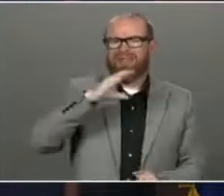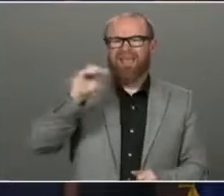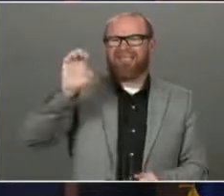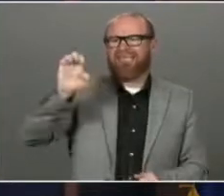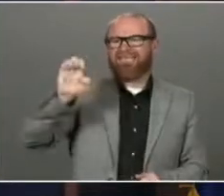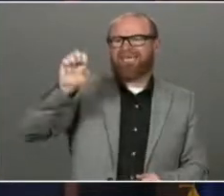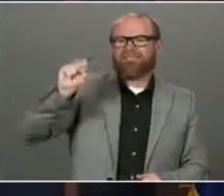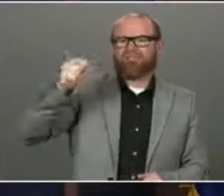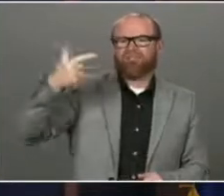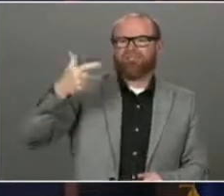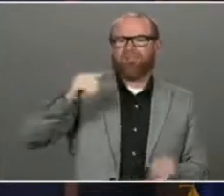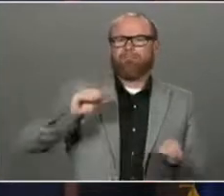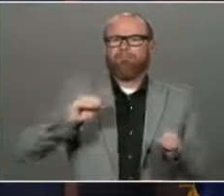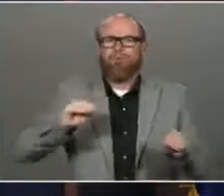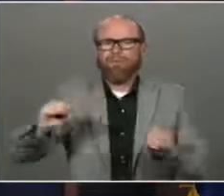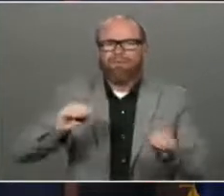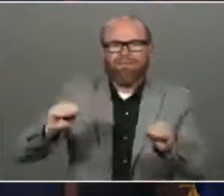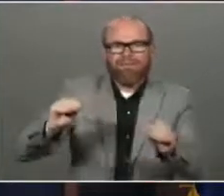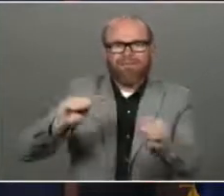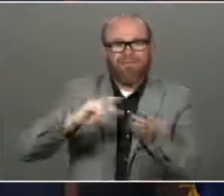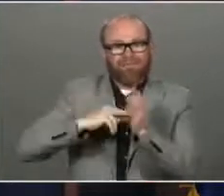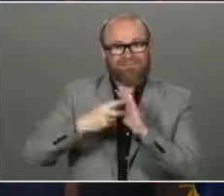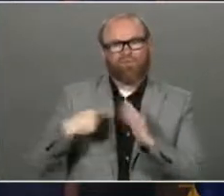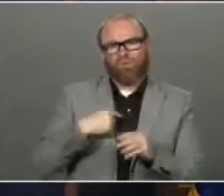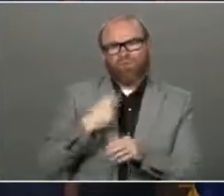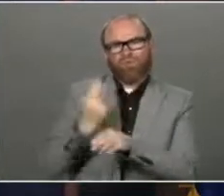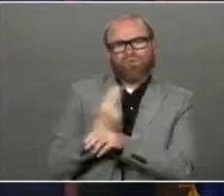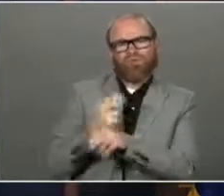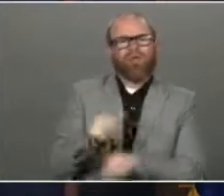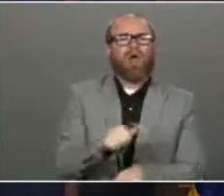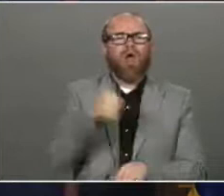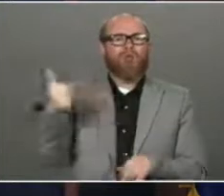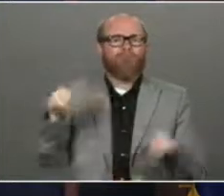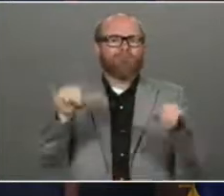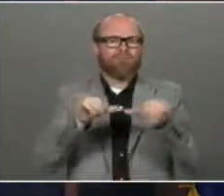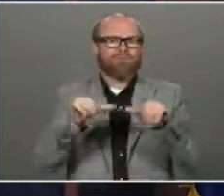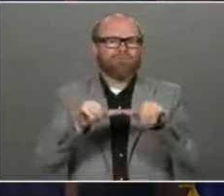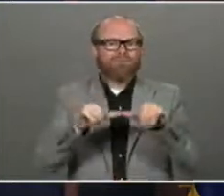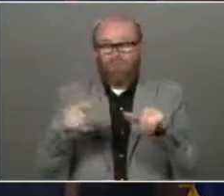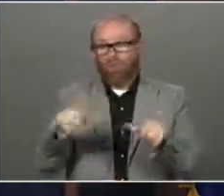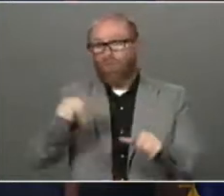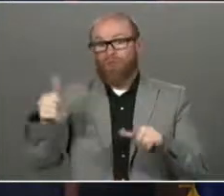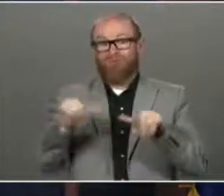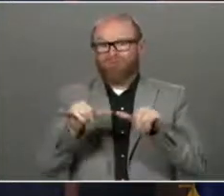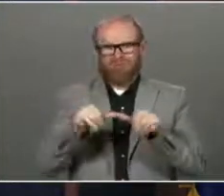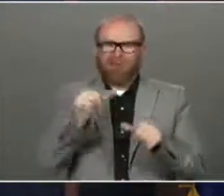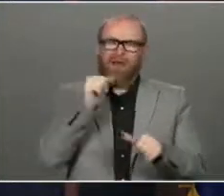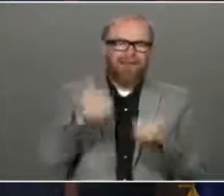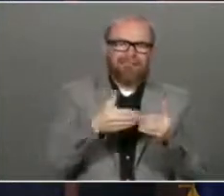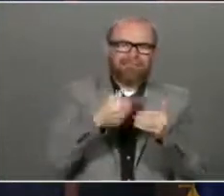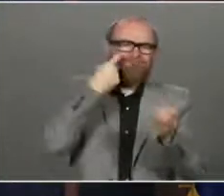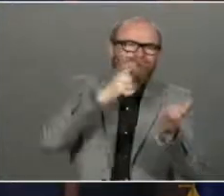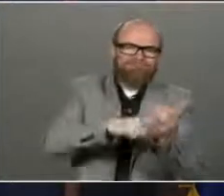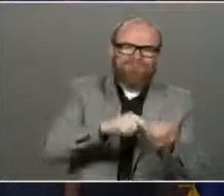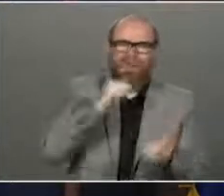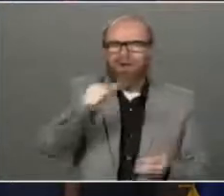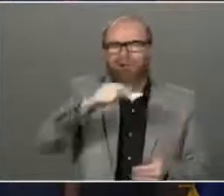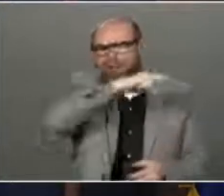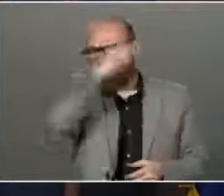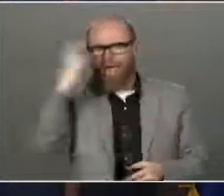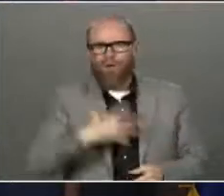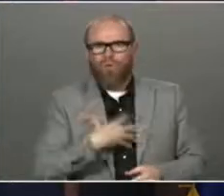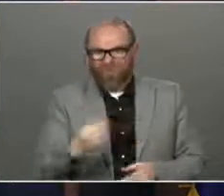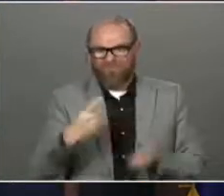is that we're incorporating other metrics that are not black and white, and that are very